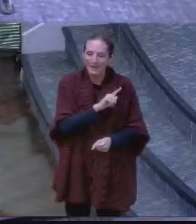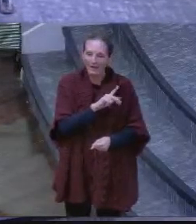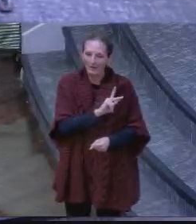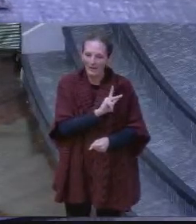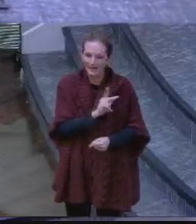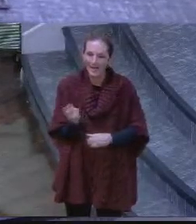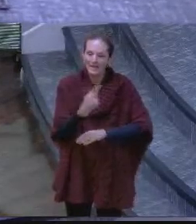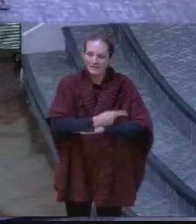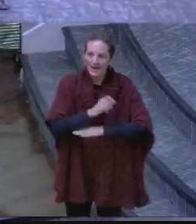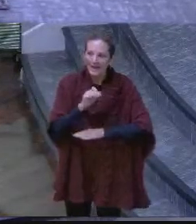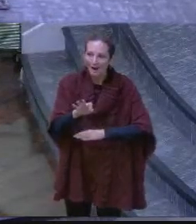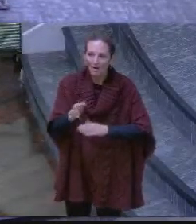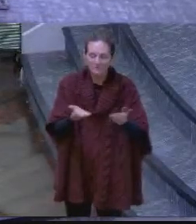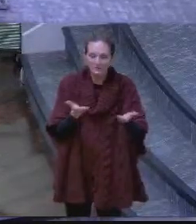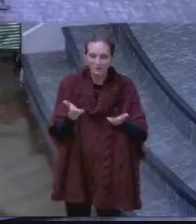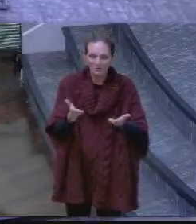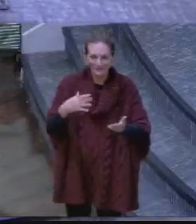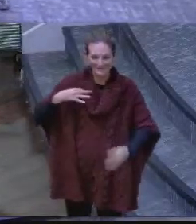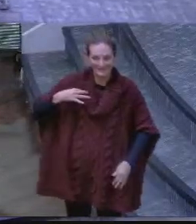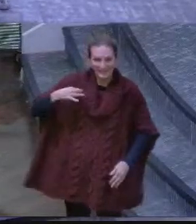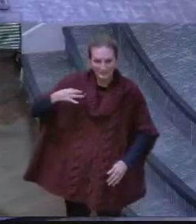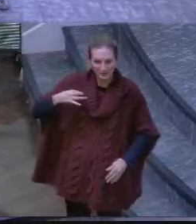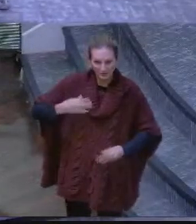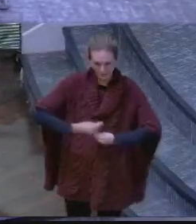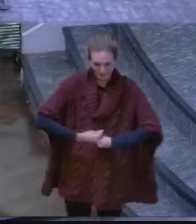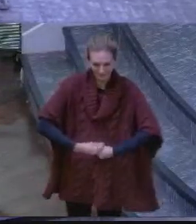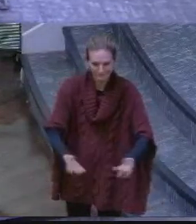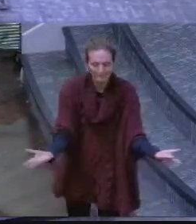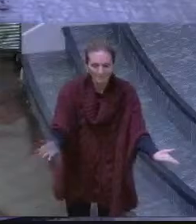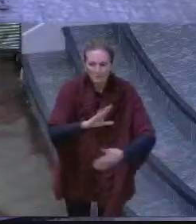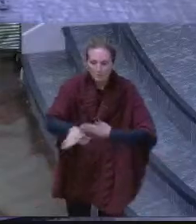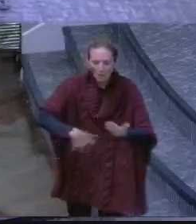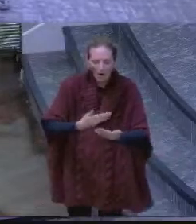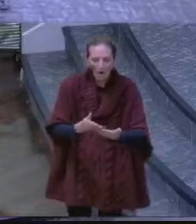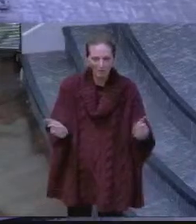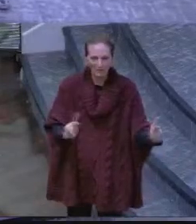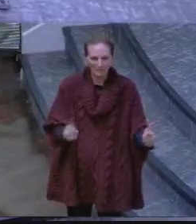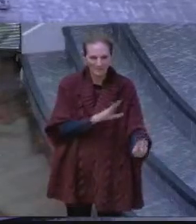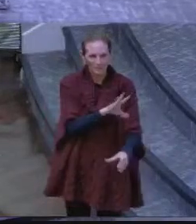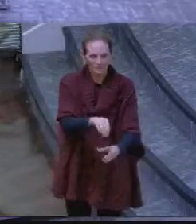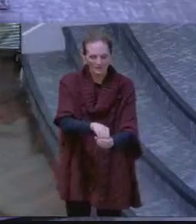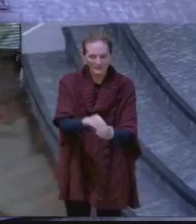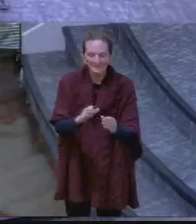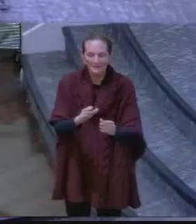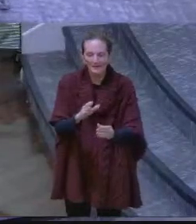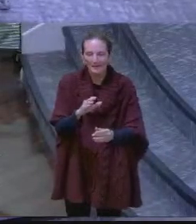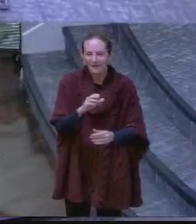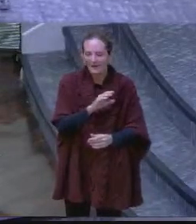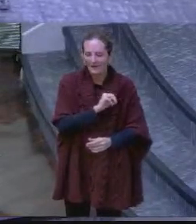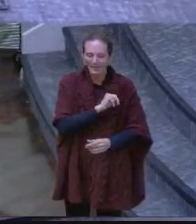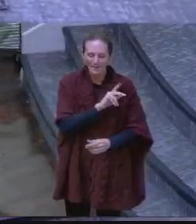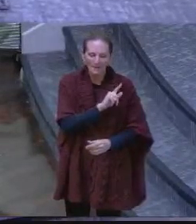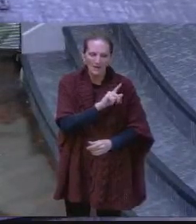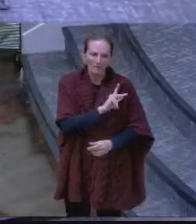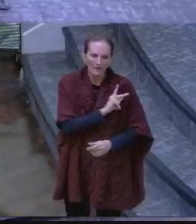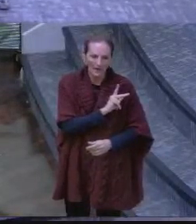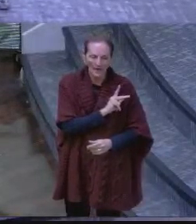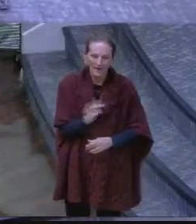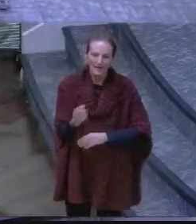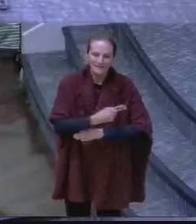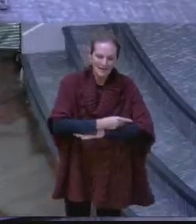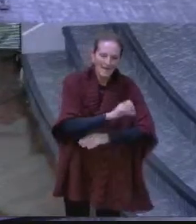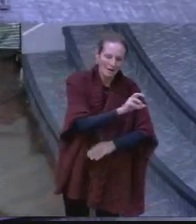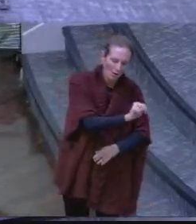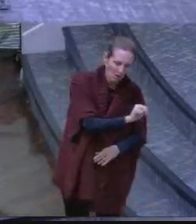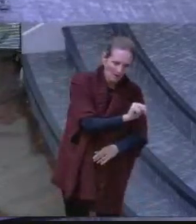Service t-shirt to be issued to all those participating in MLK's Day On instead of a day off